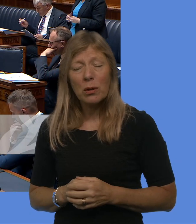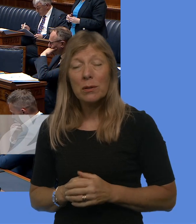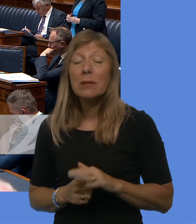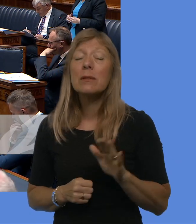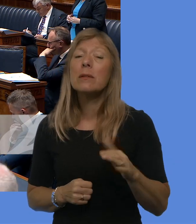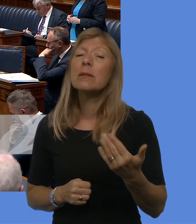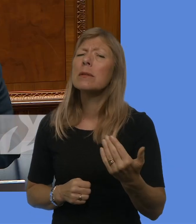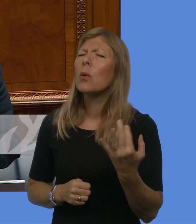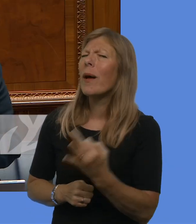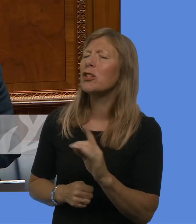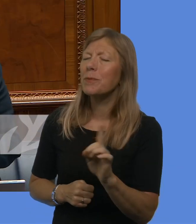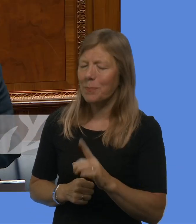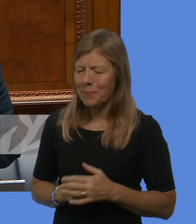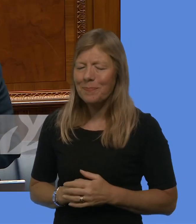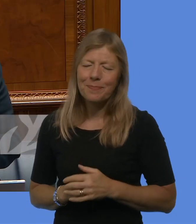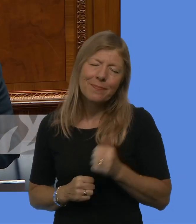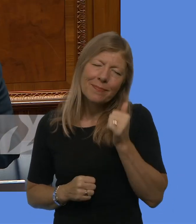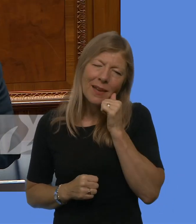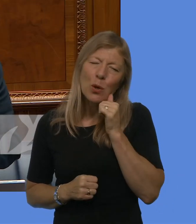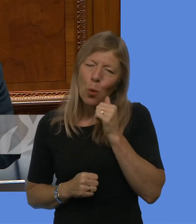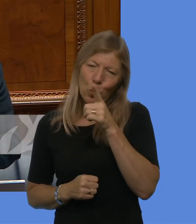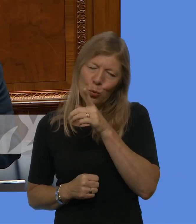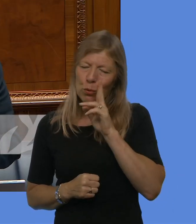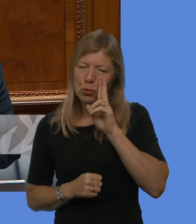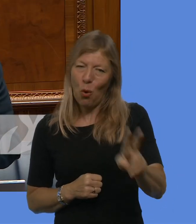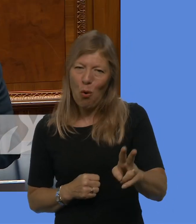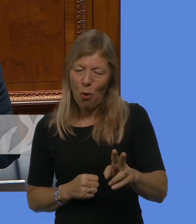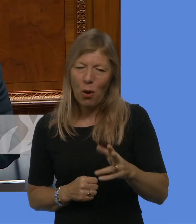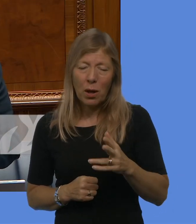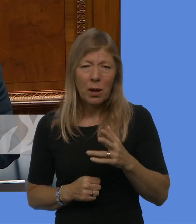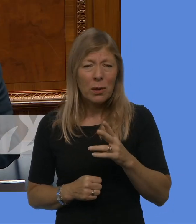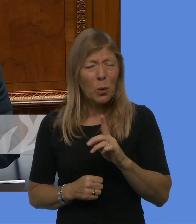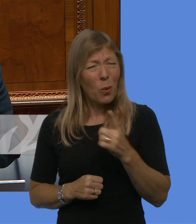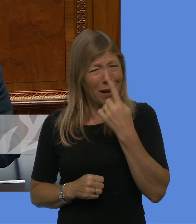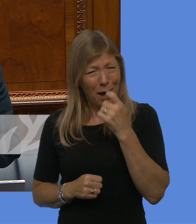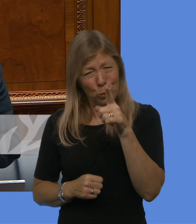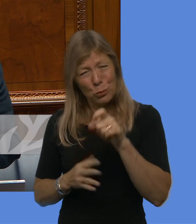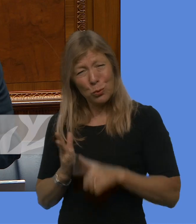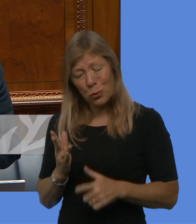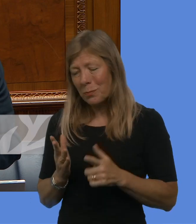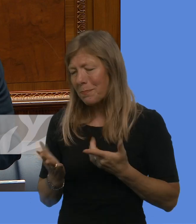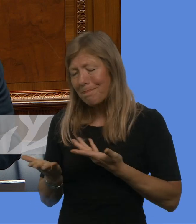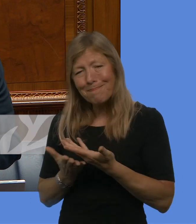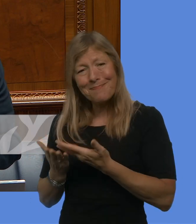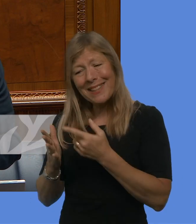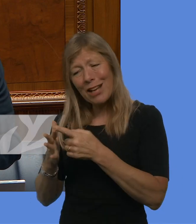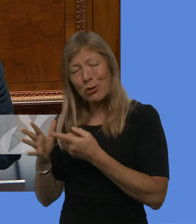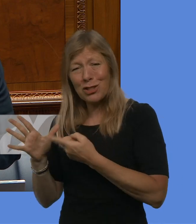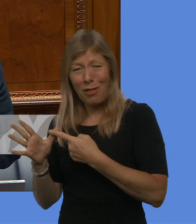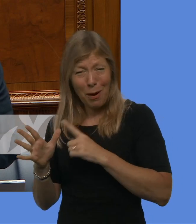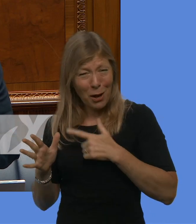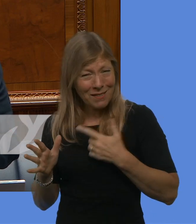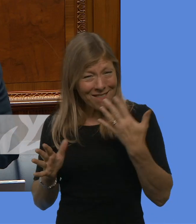this. Can the Minister tell us what he can do with the Education Authority in order to shorten this time